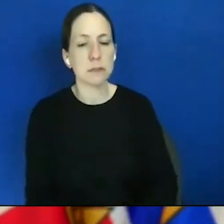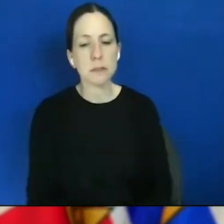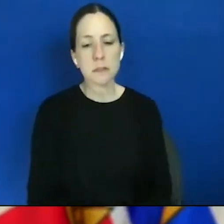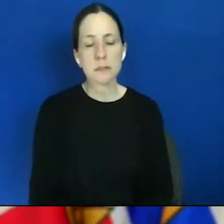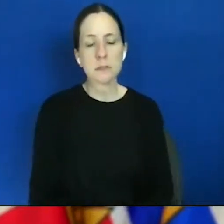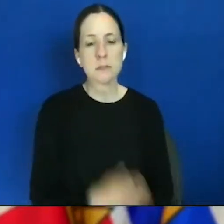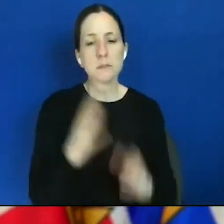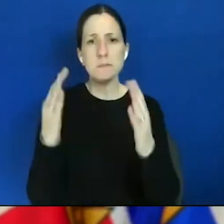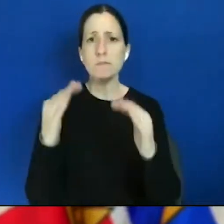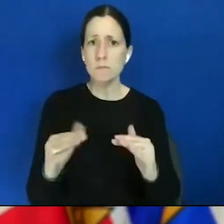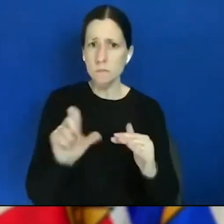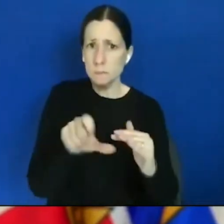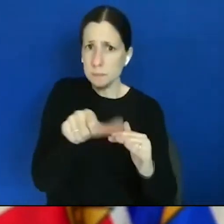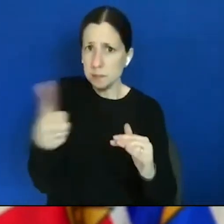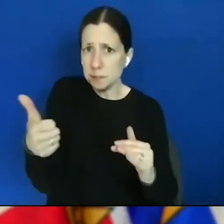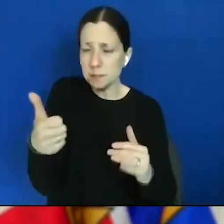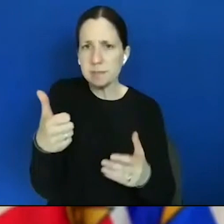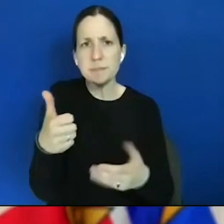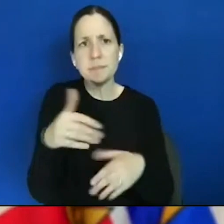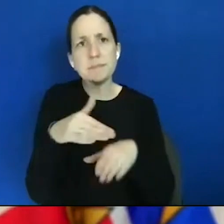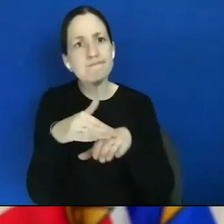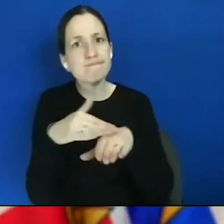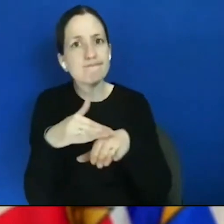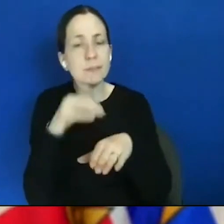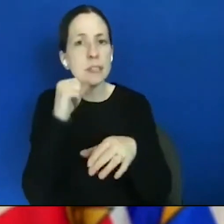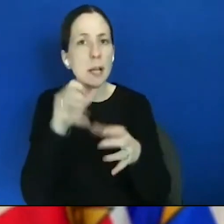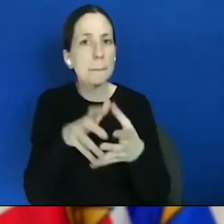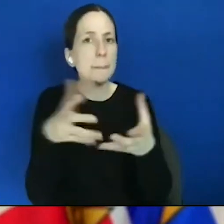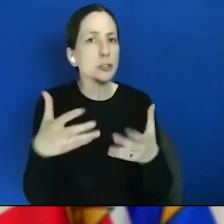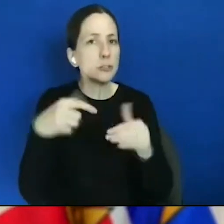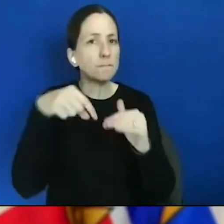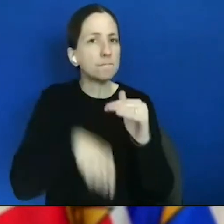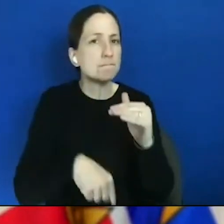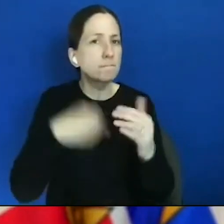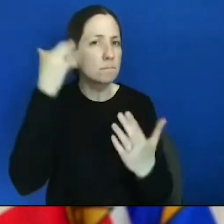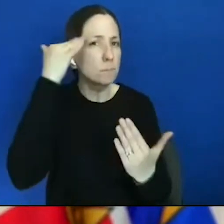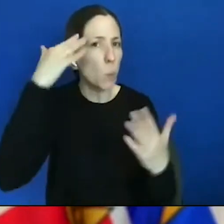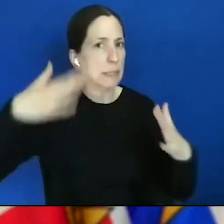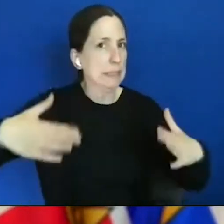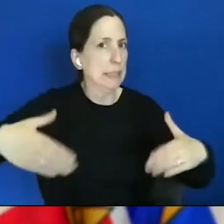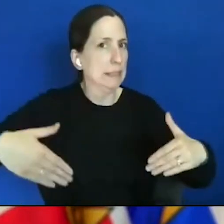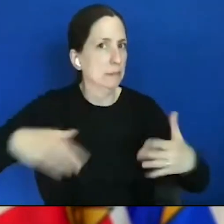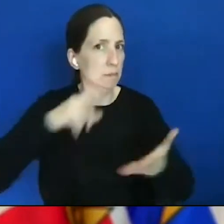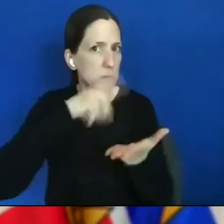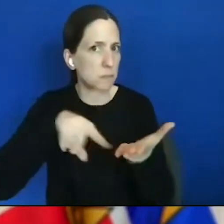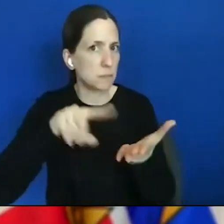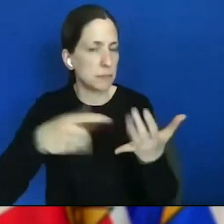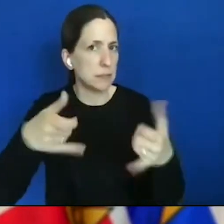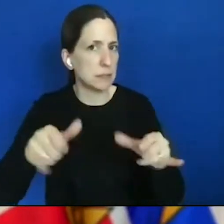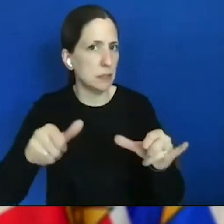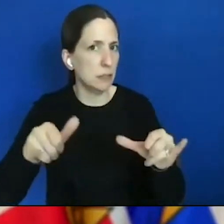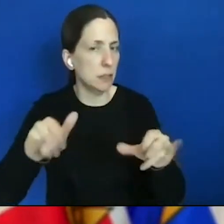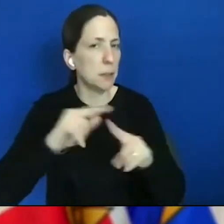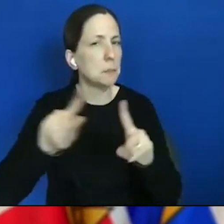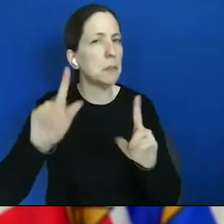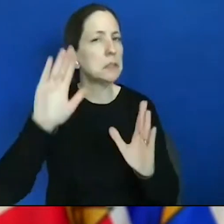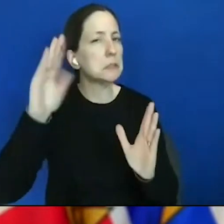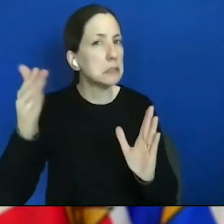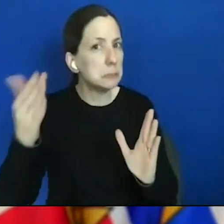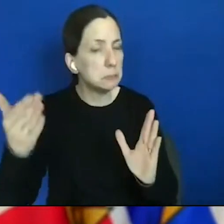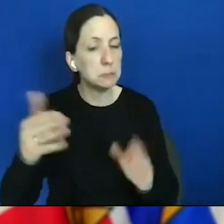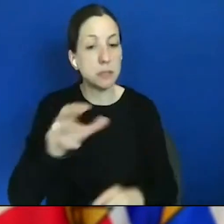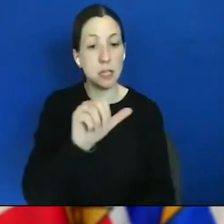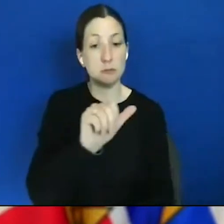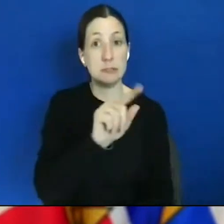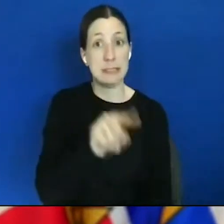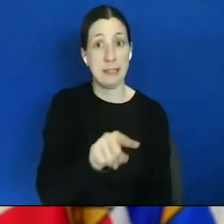yet know, but there is some limited information that says that AstraZeneca, the way the vaccine,